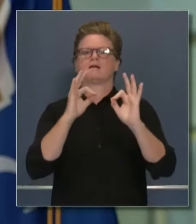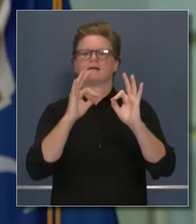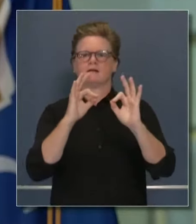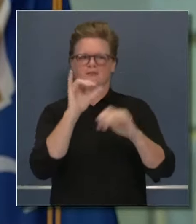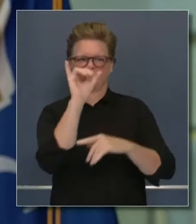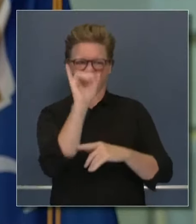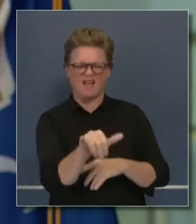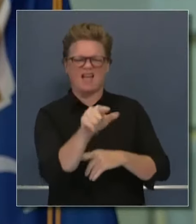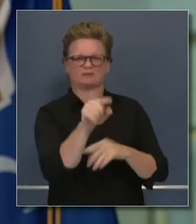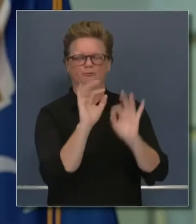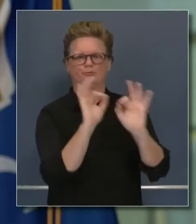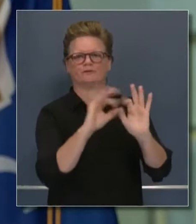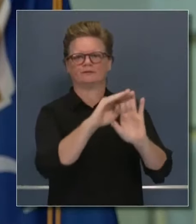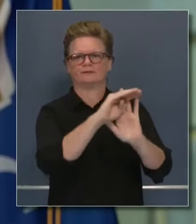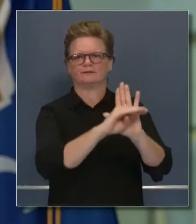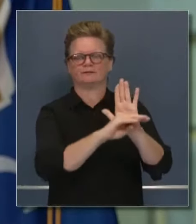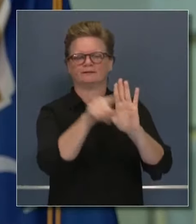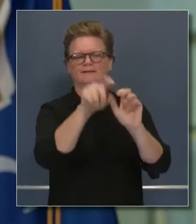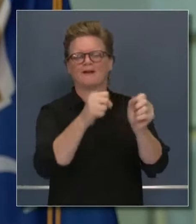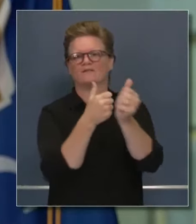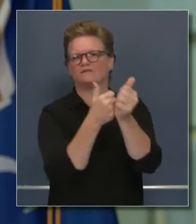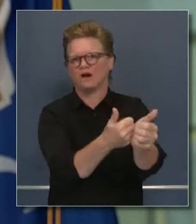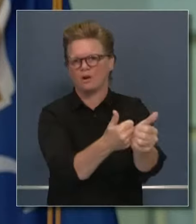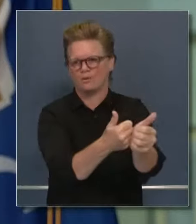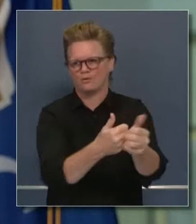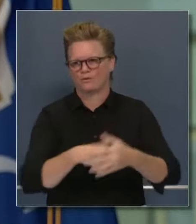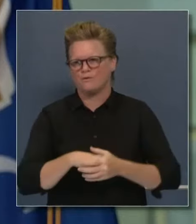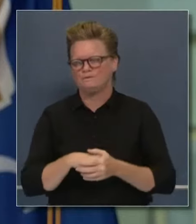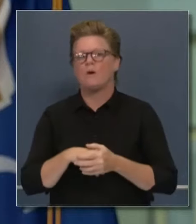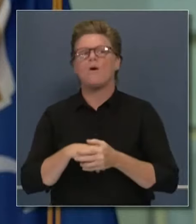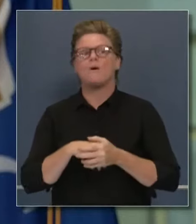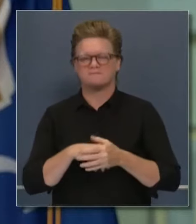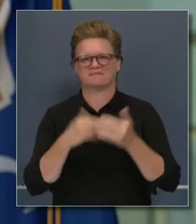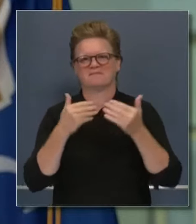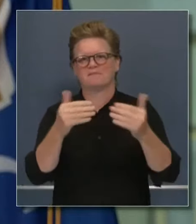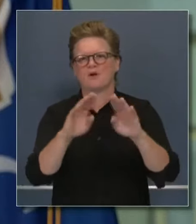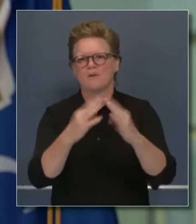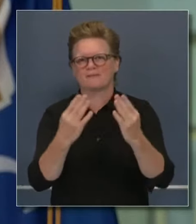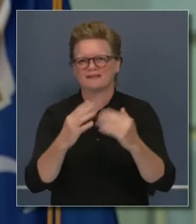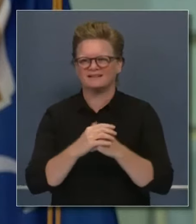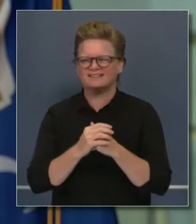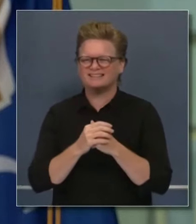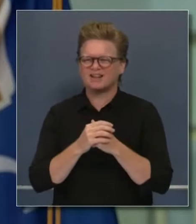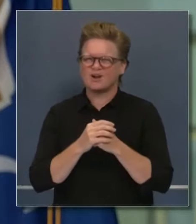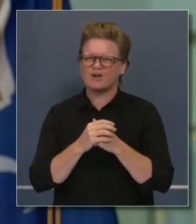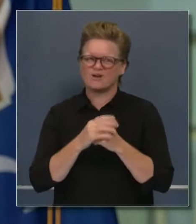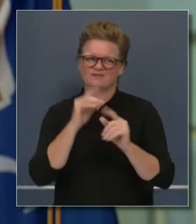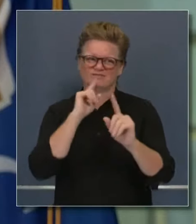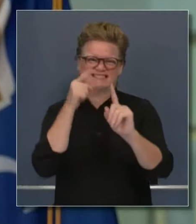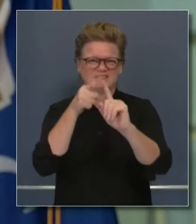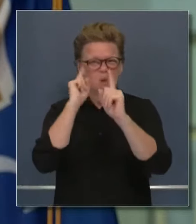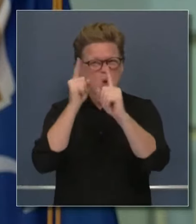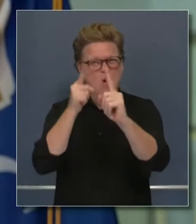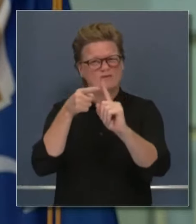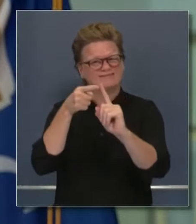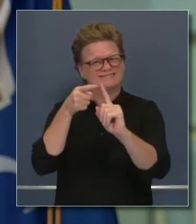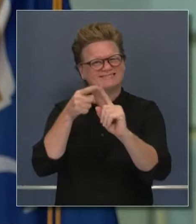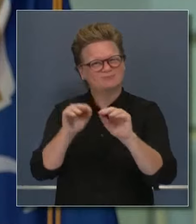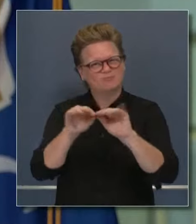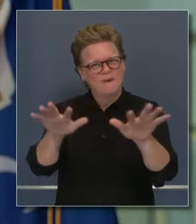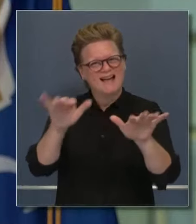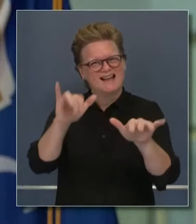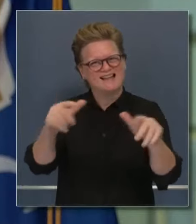place that allows us to minimize transmission across the state. We will, of course, be learning as we go through these